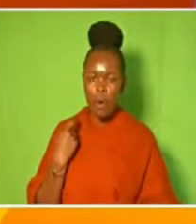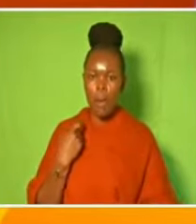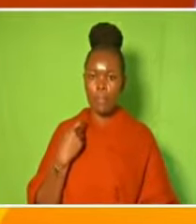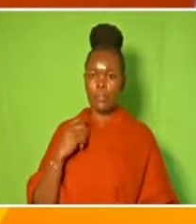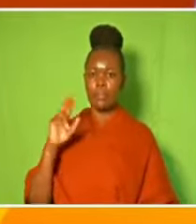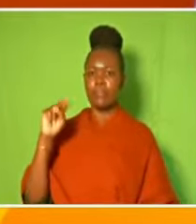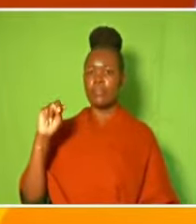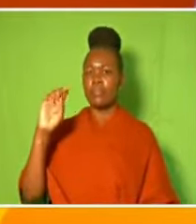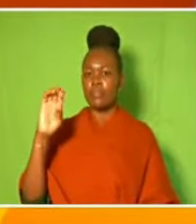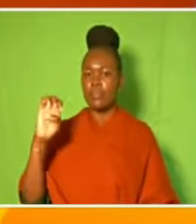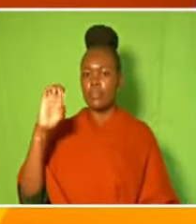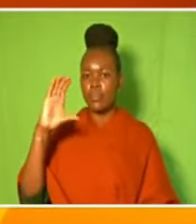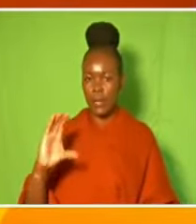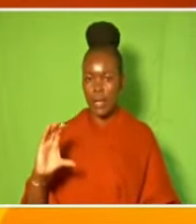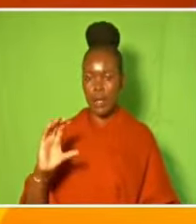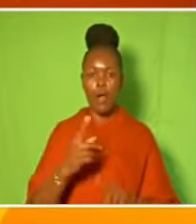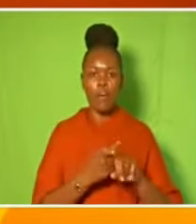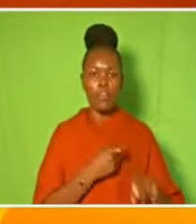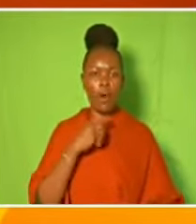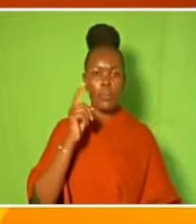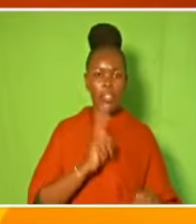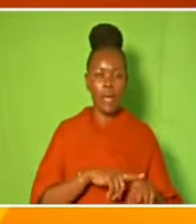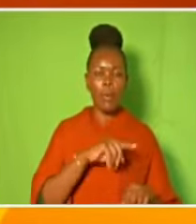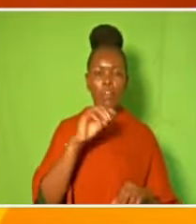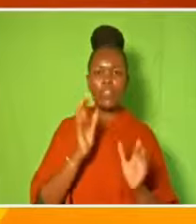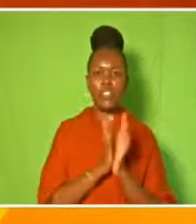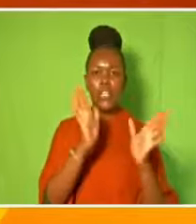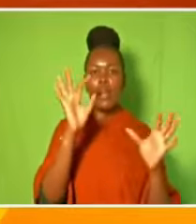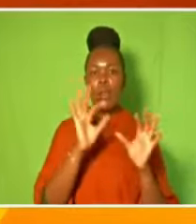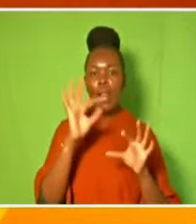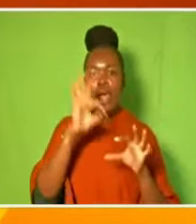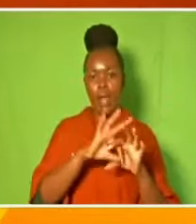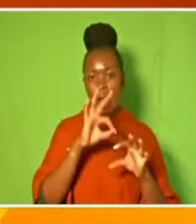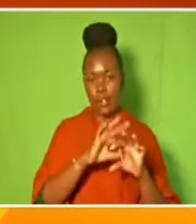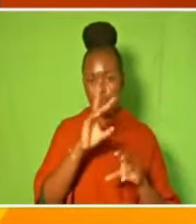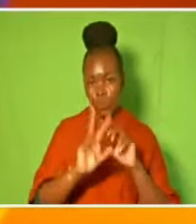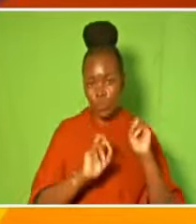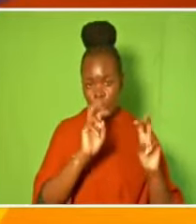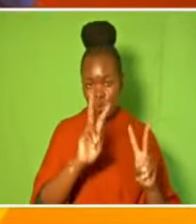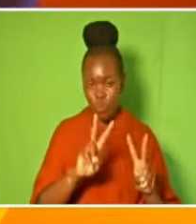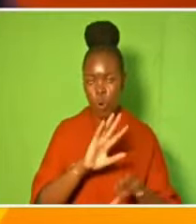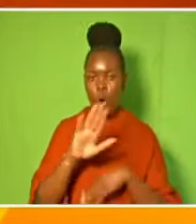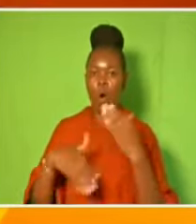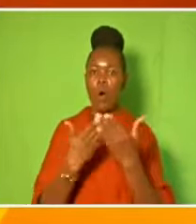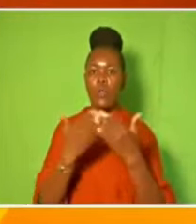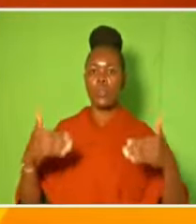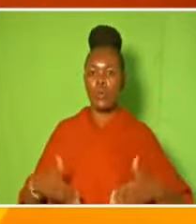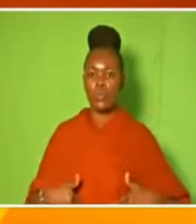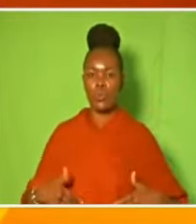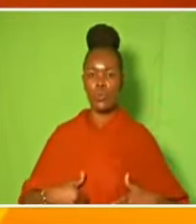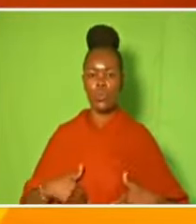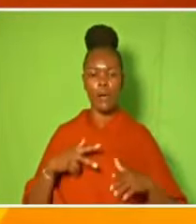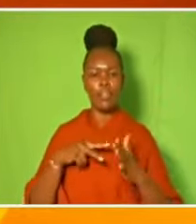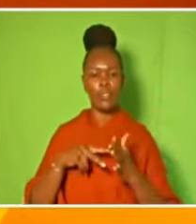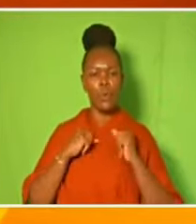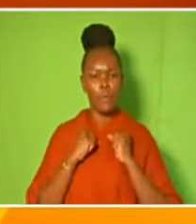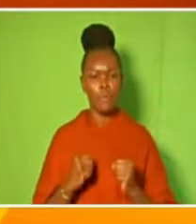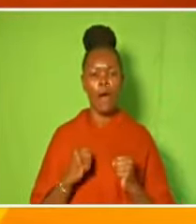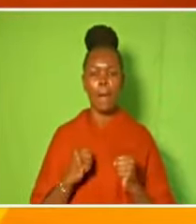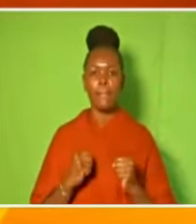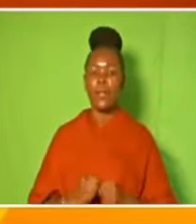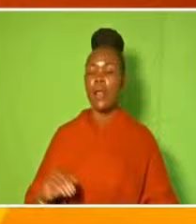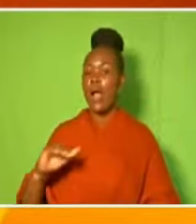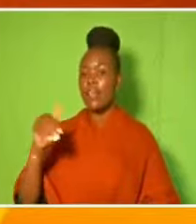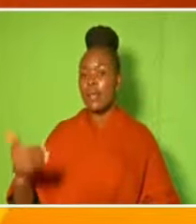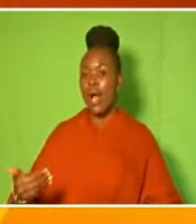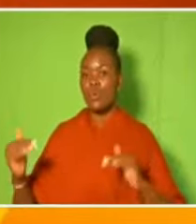time elections were done up to now. That's general election. How vijana, the 20 of them, have stood firm. At the county